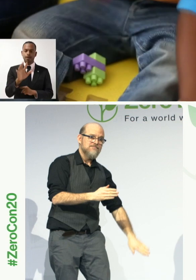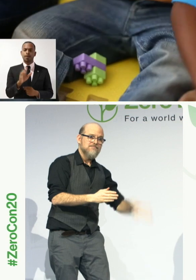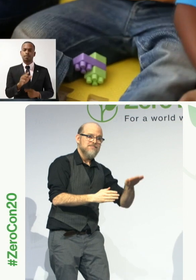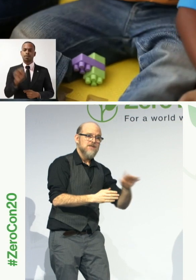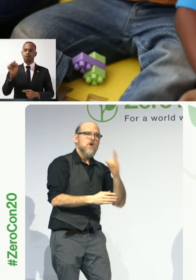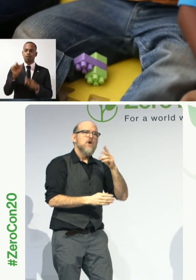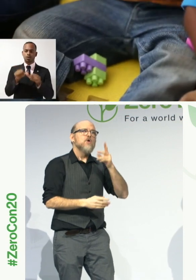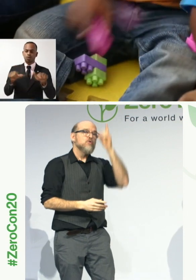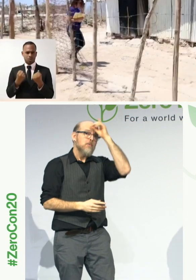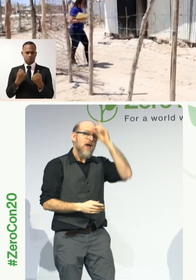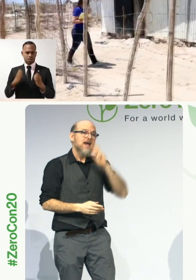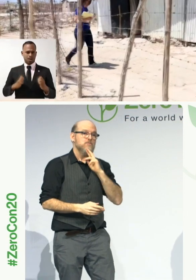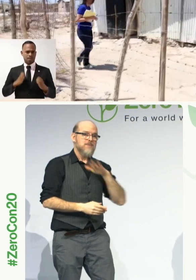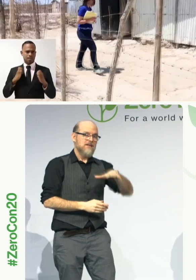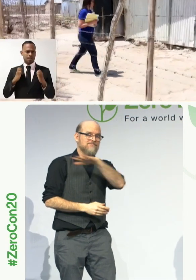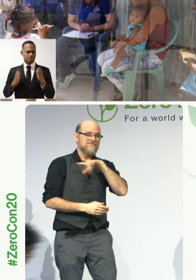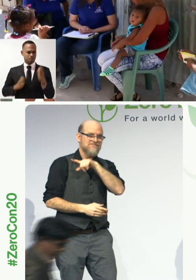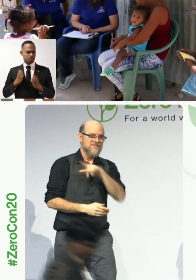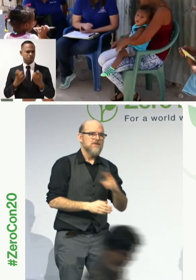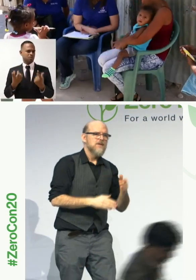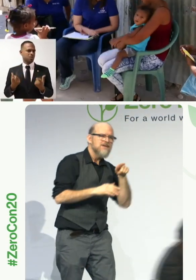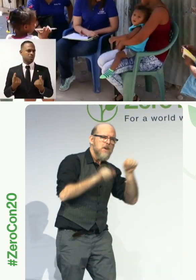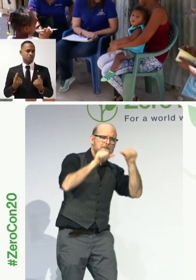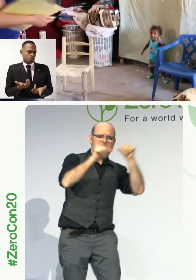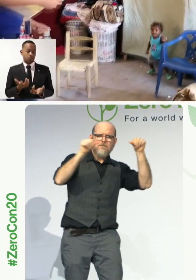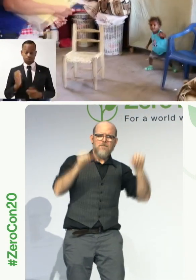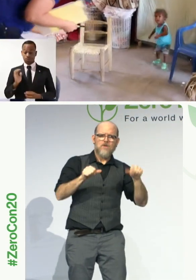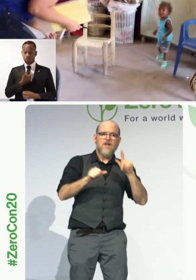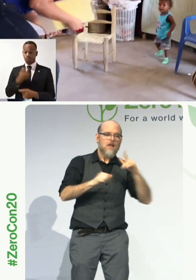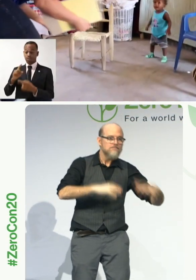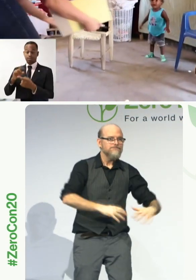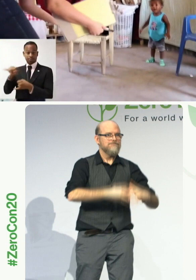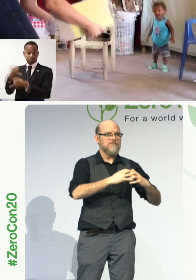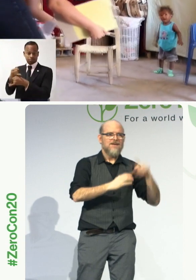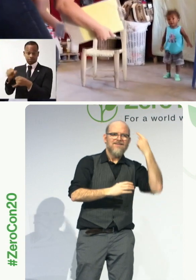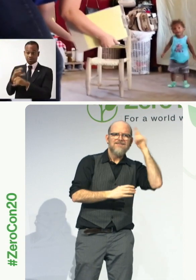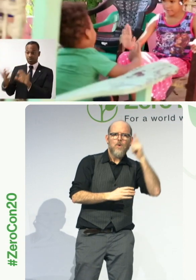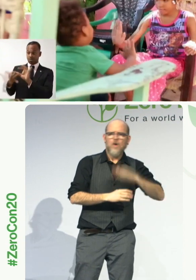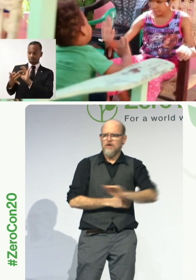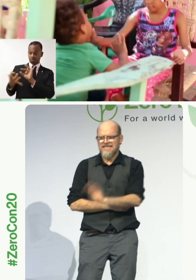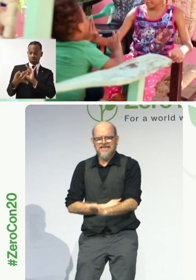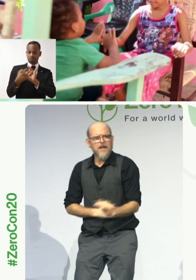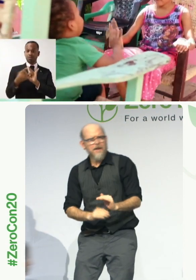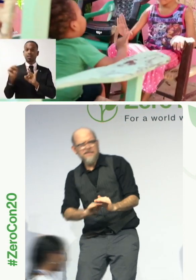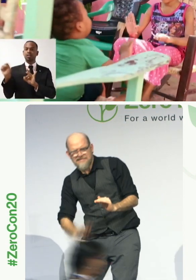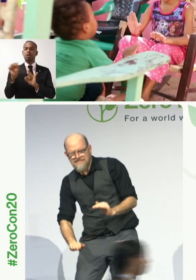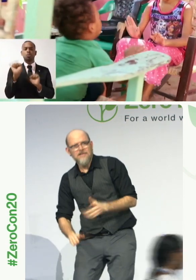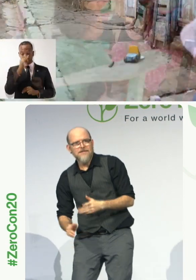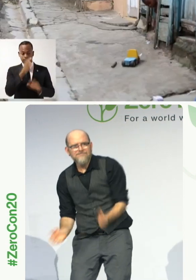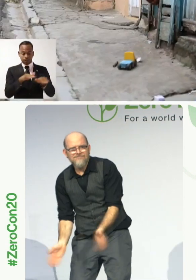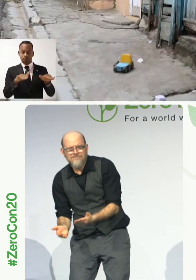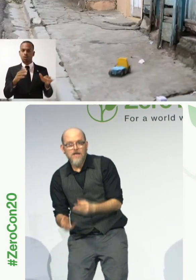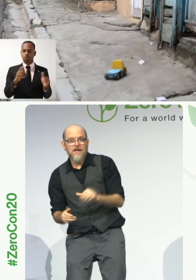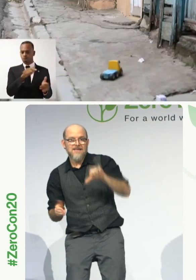childhood care model. The model was launched to introduce comprehensive early childhood care centers for children with